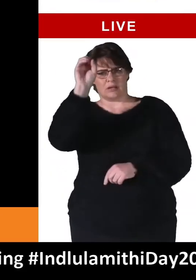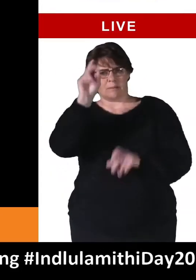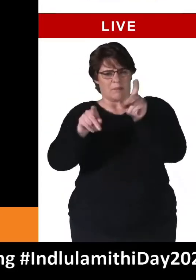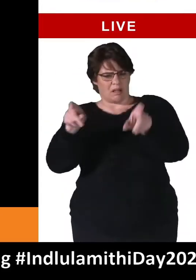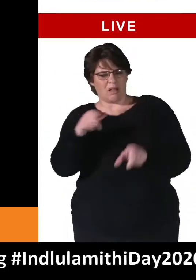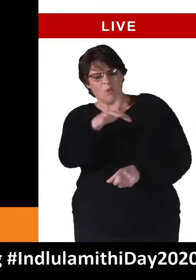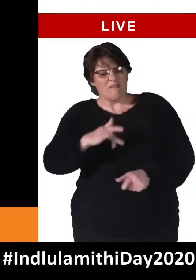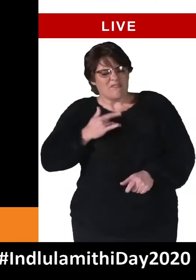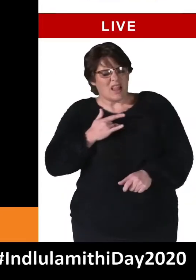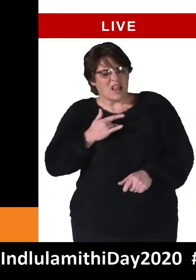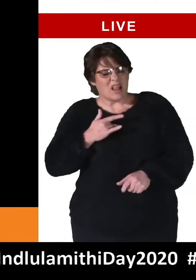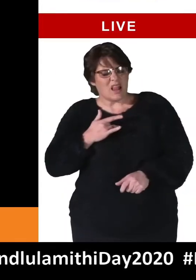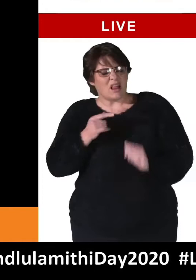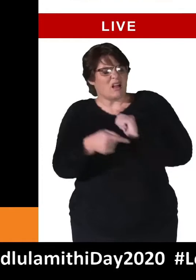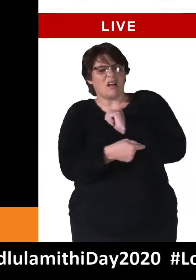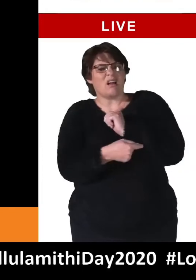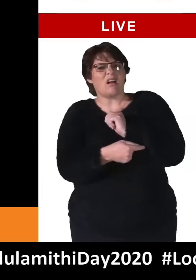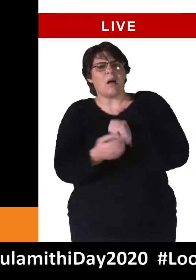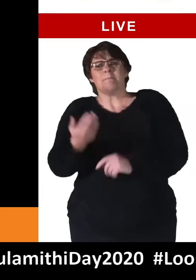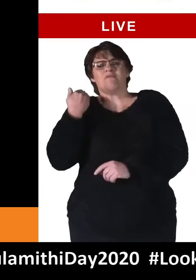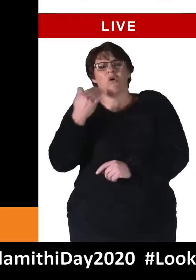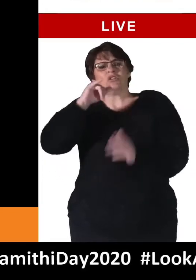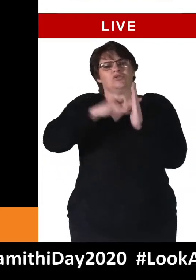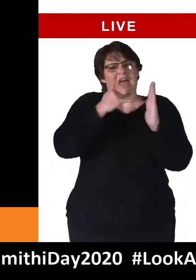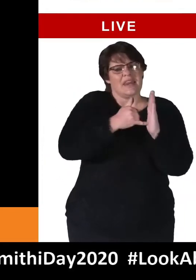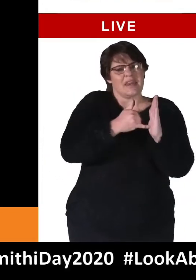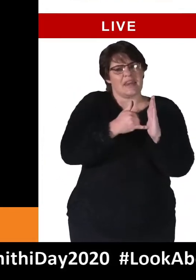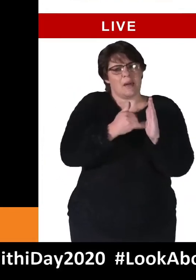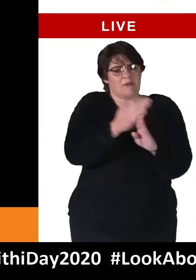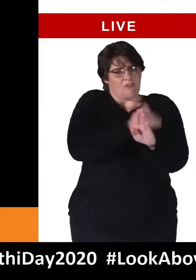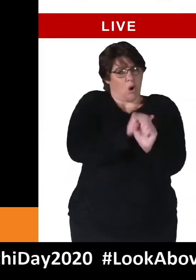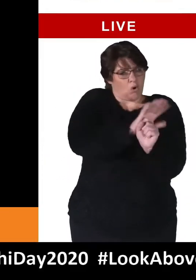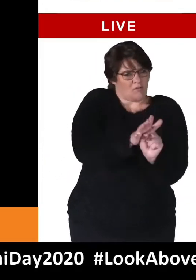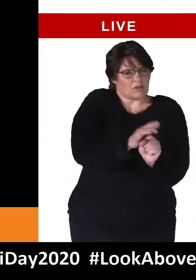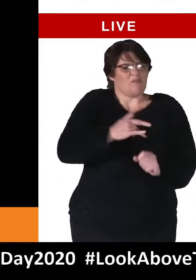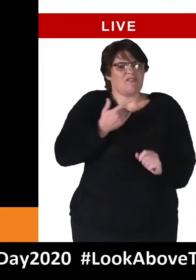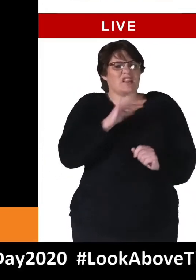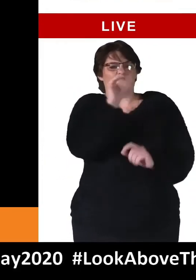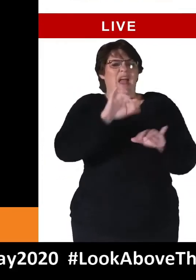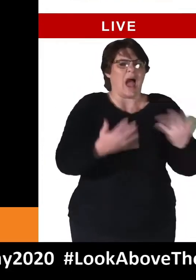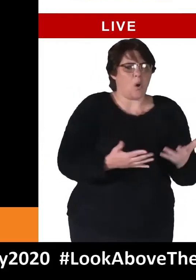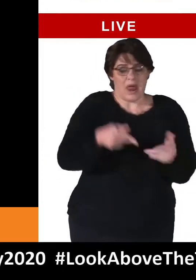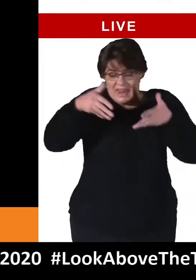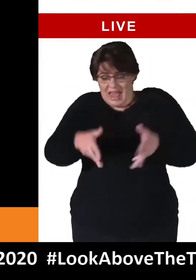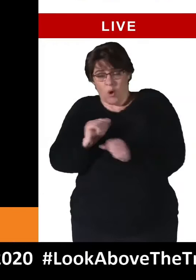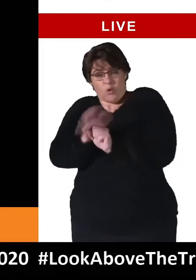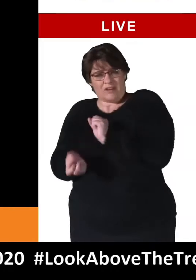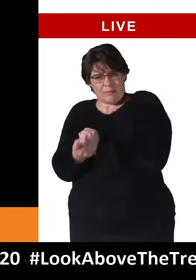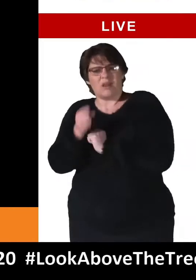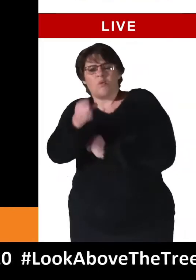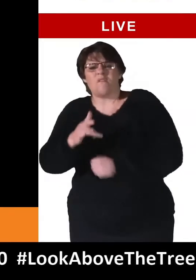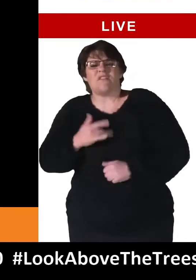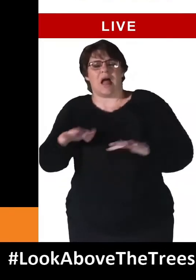country just before COVID in January and February, and now during the COVID crisis. And we asked which scenario